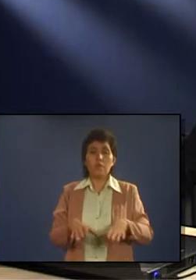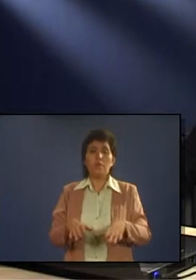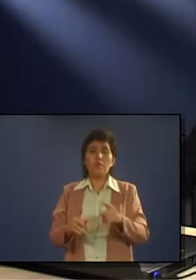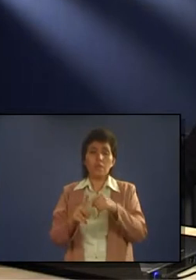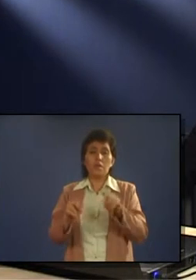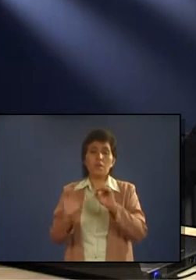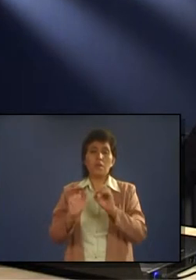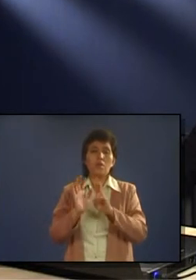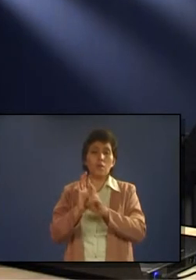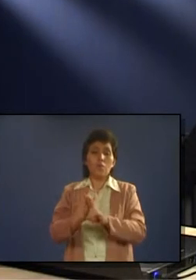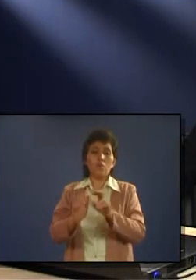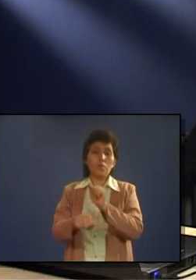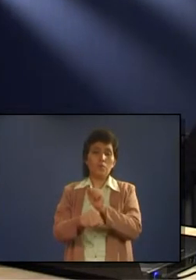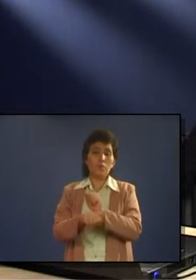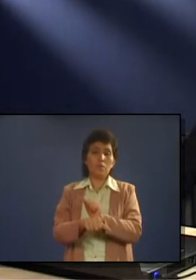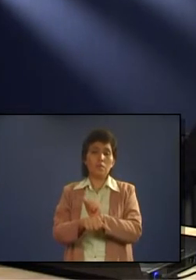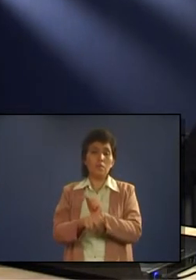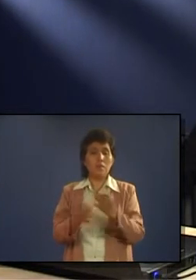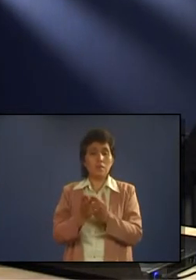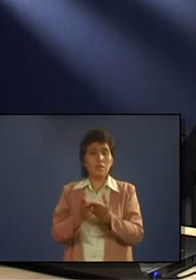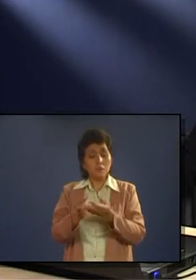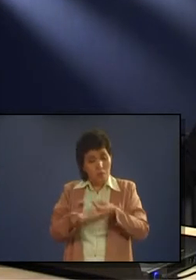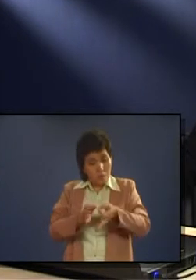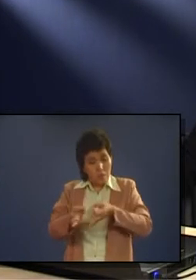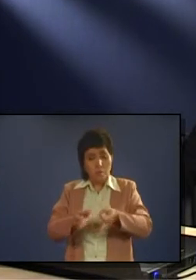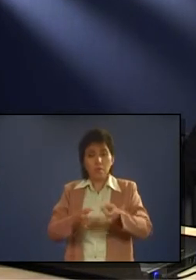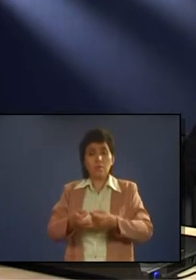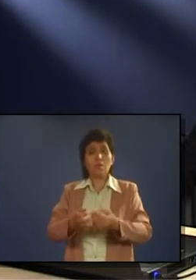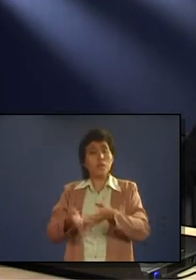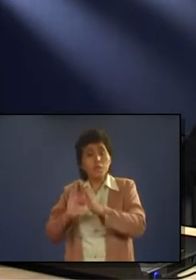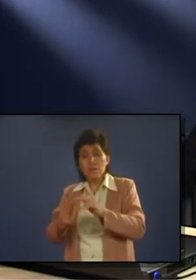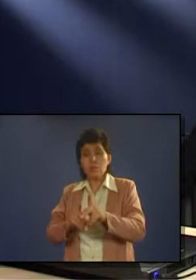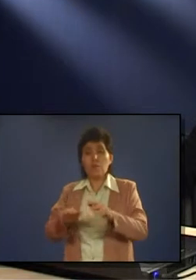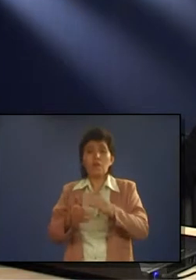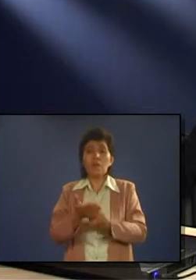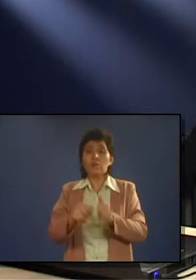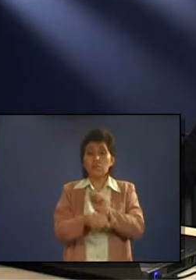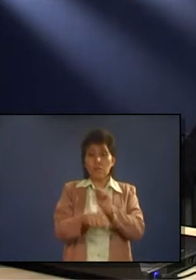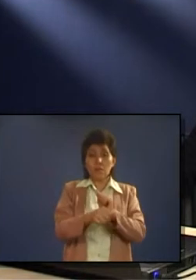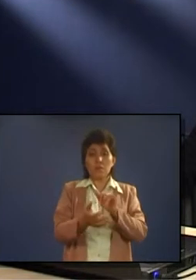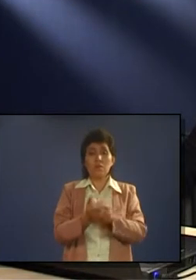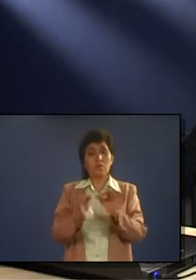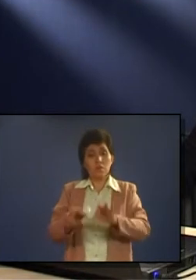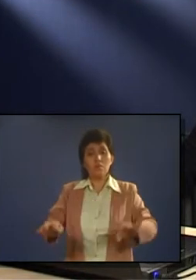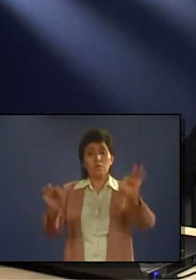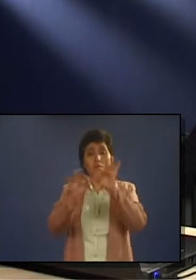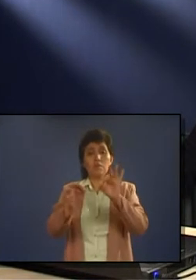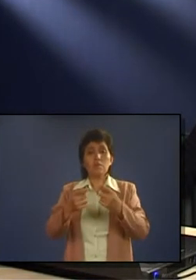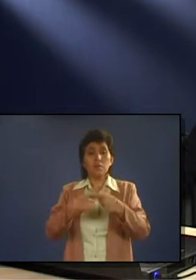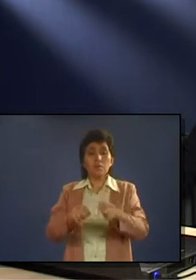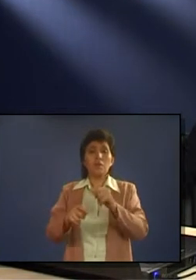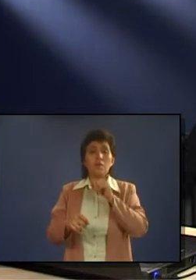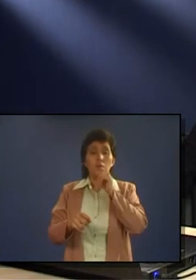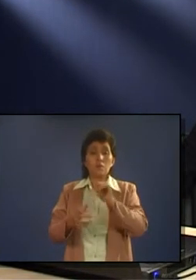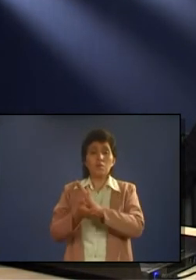when you don't have a role, please ask or please clarify what is your role. It is important within a group. Try not